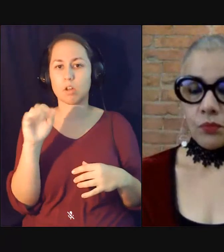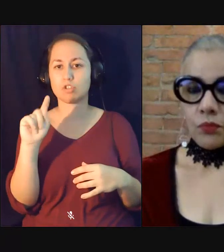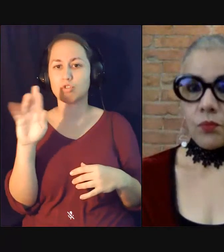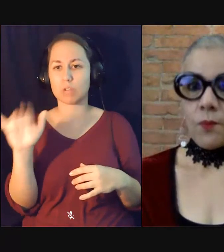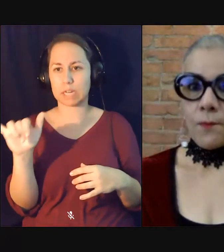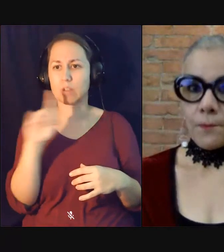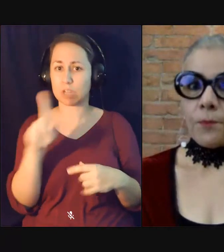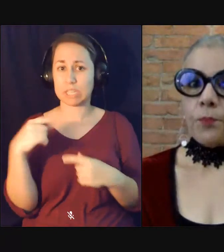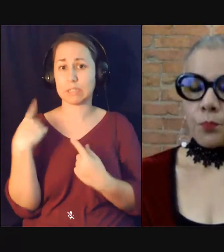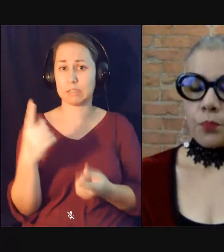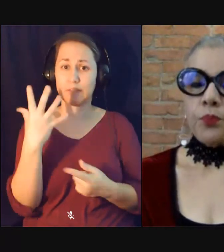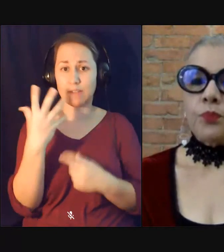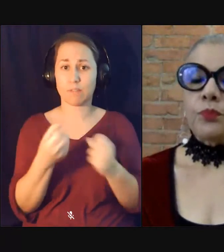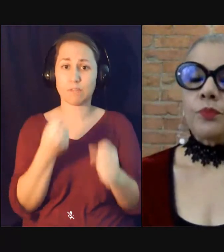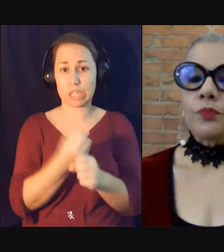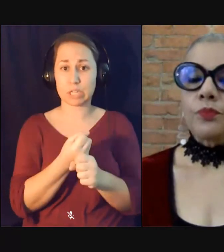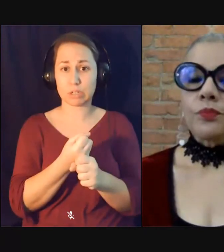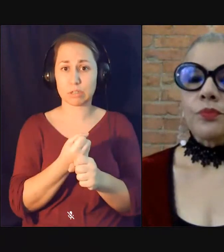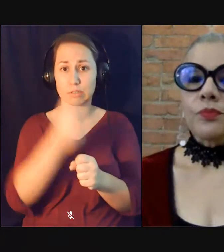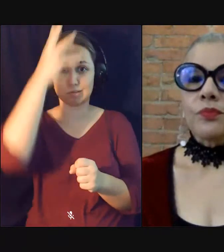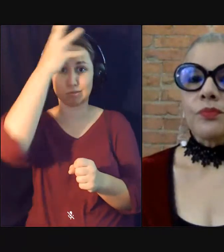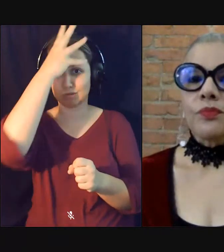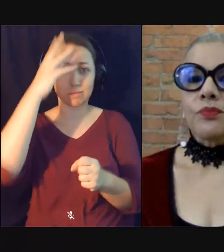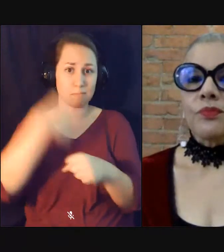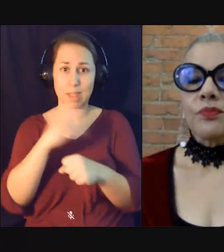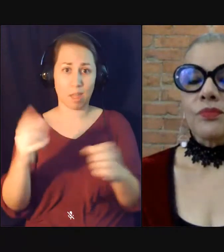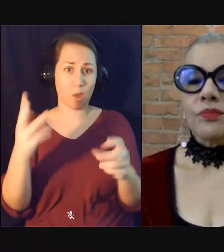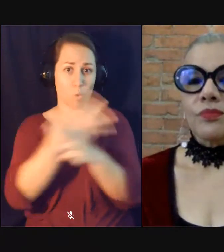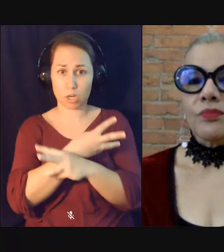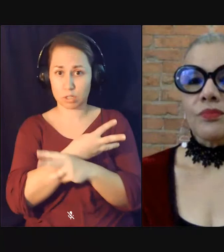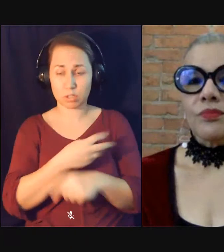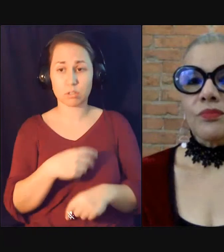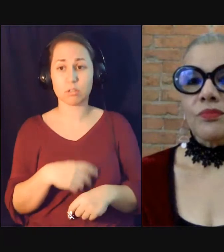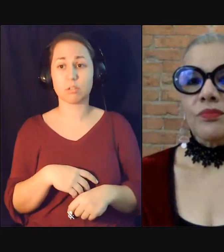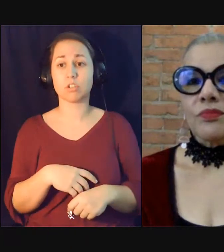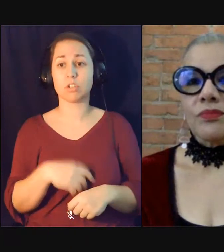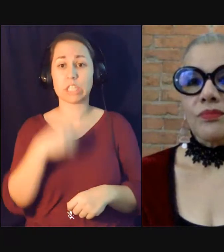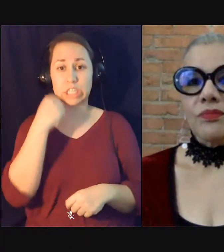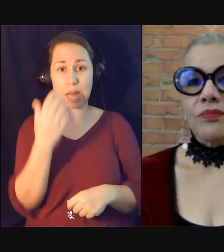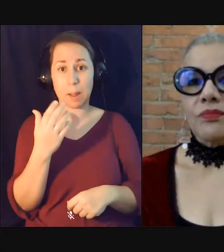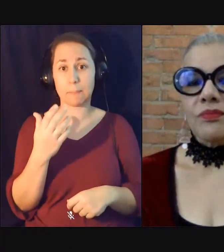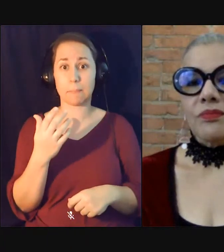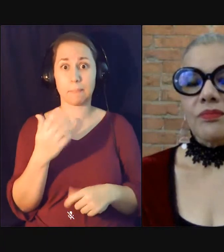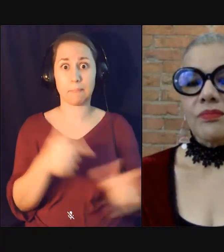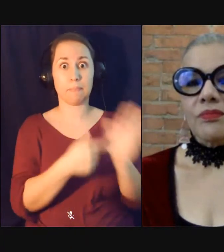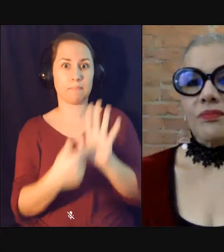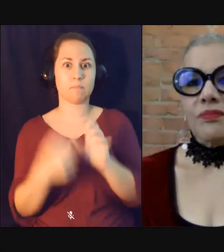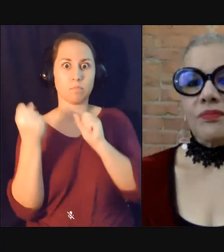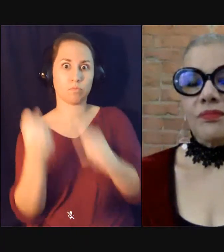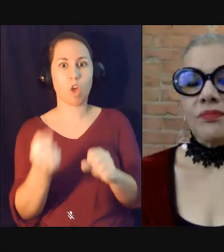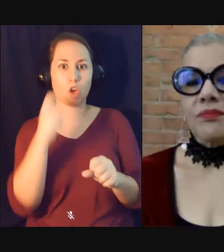having a white supremacist in office. The shame of naked racism has eroded, and we need to bring back that